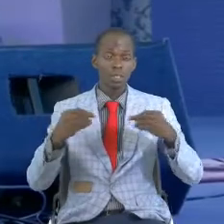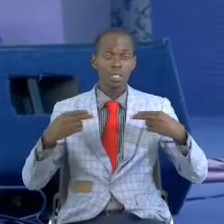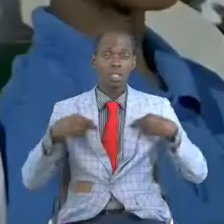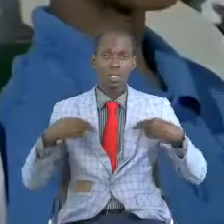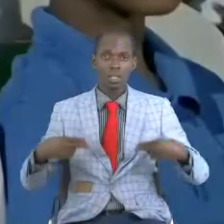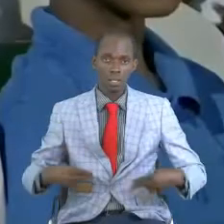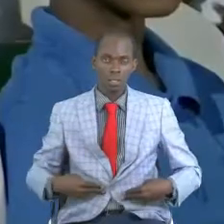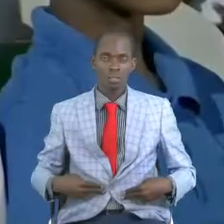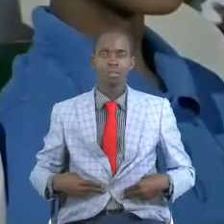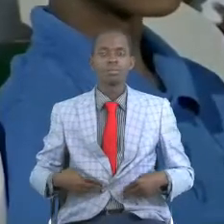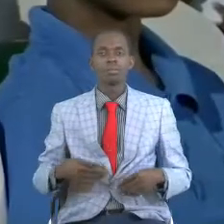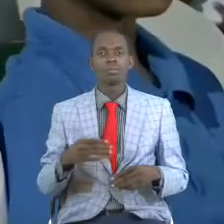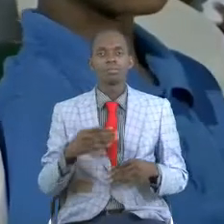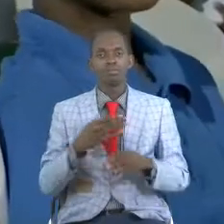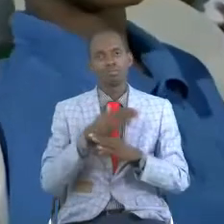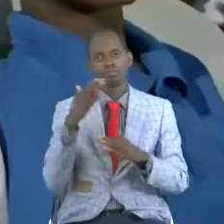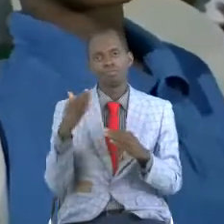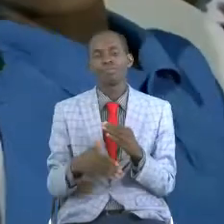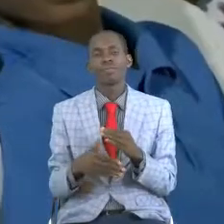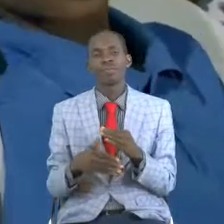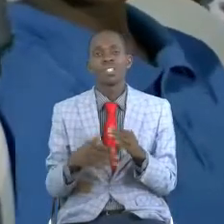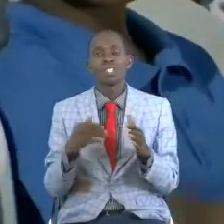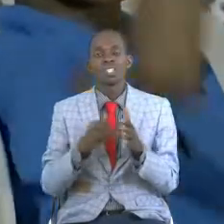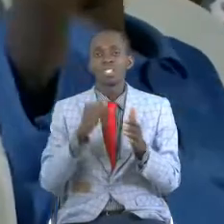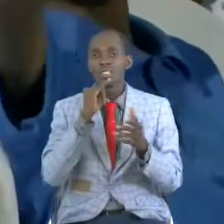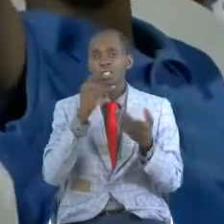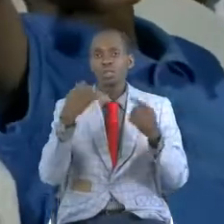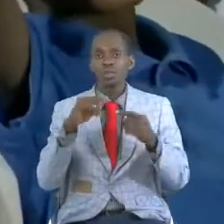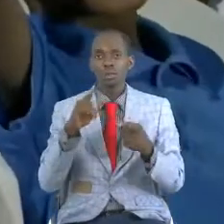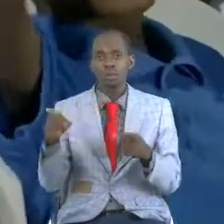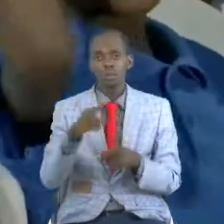wholeness is coming to you tonight.